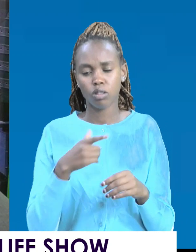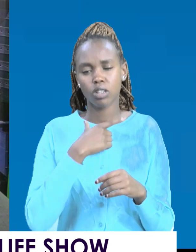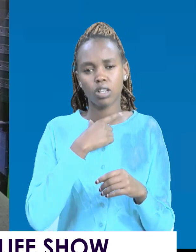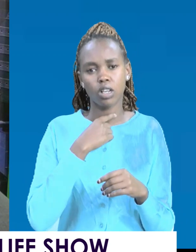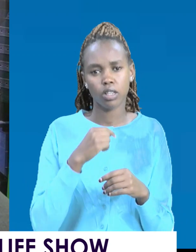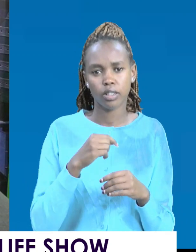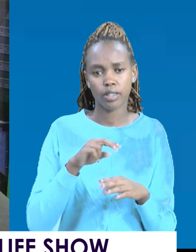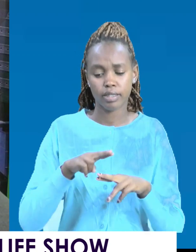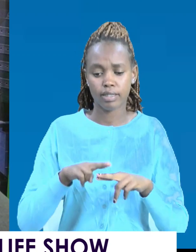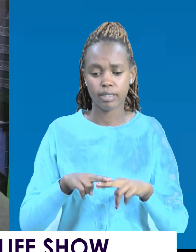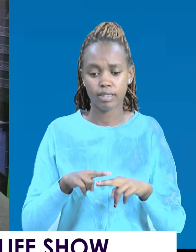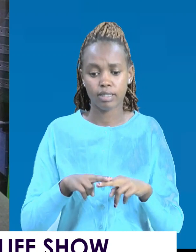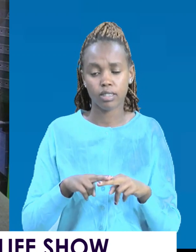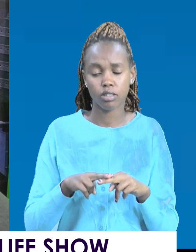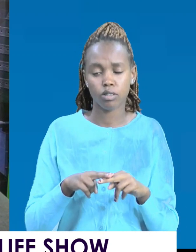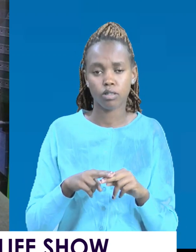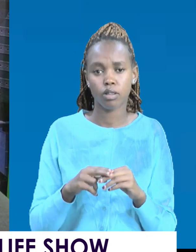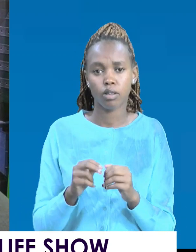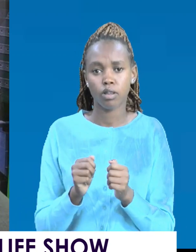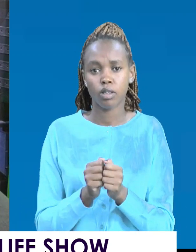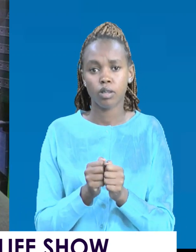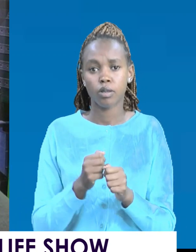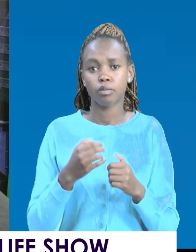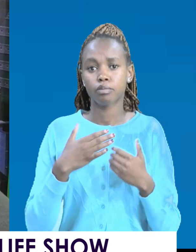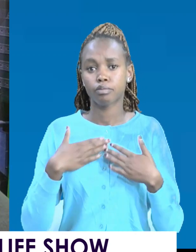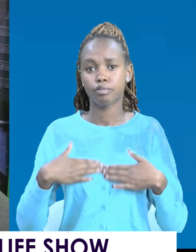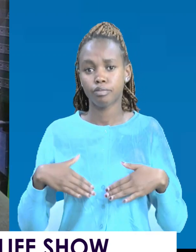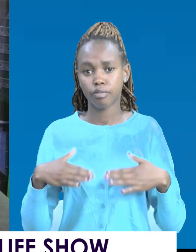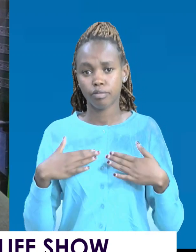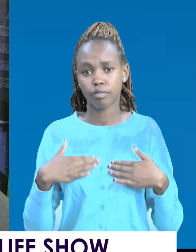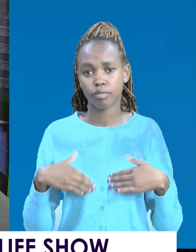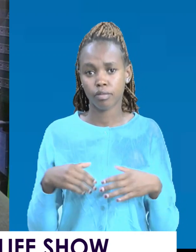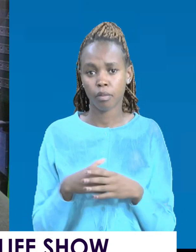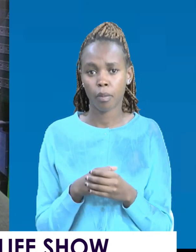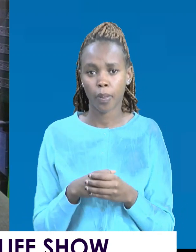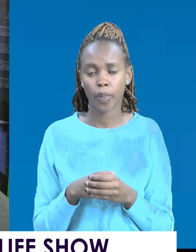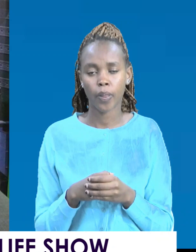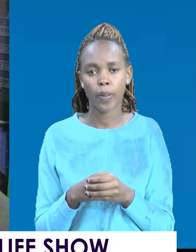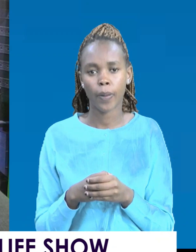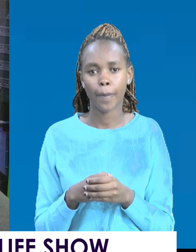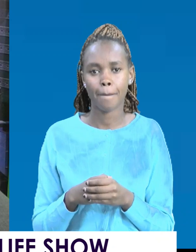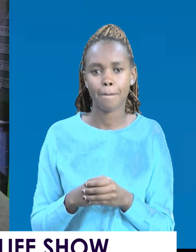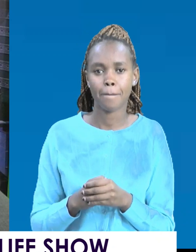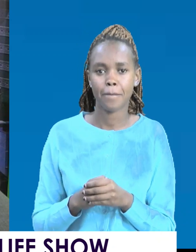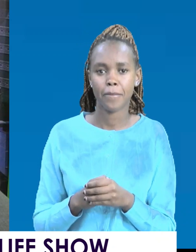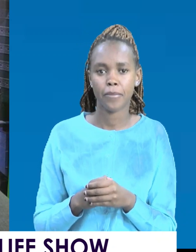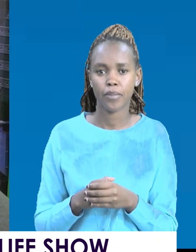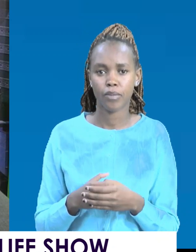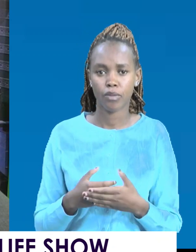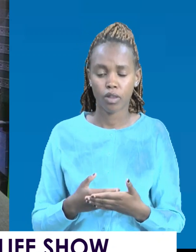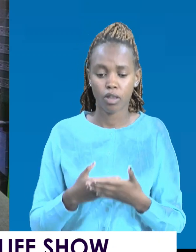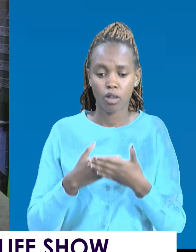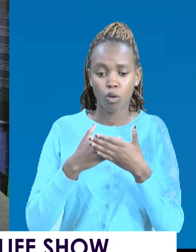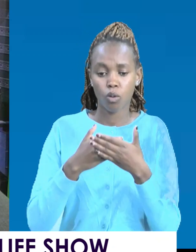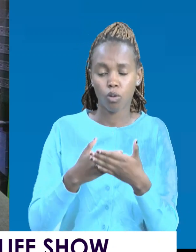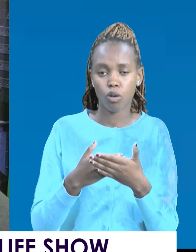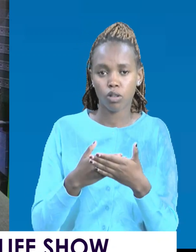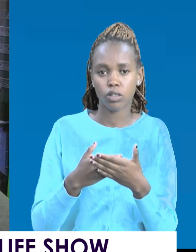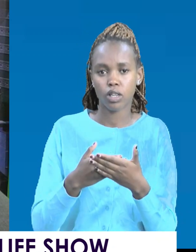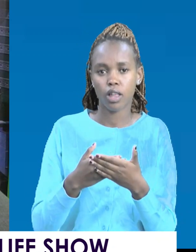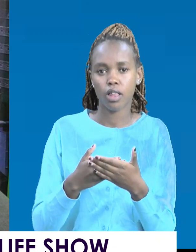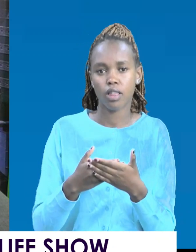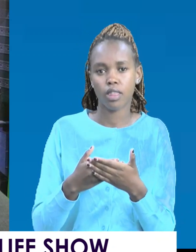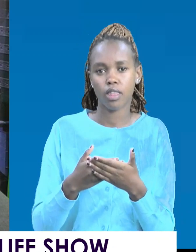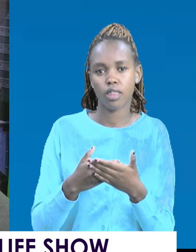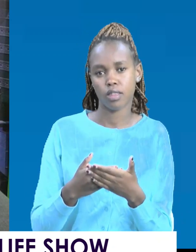sit down with people, give them the appetizer. Let me tell you what the appetizer is. The appetizer is giving them what they are, what they